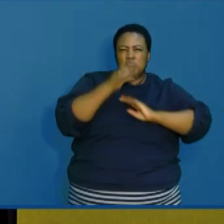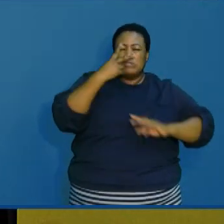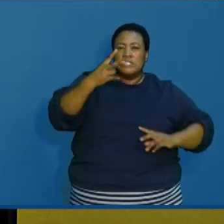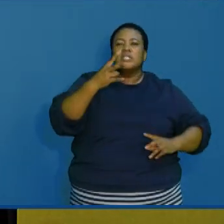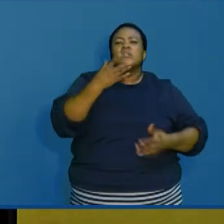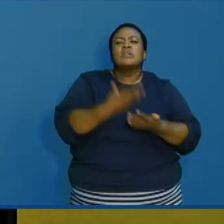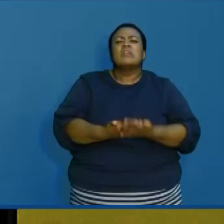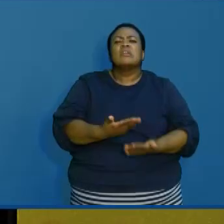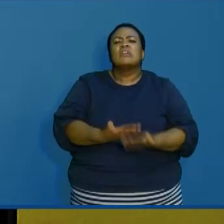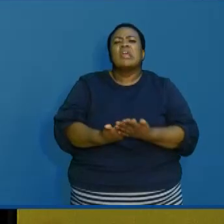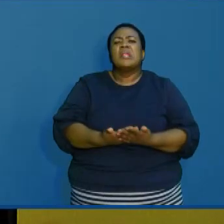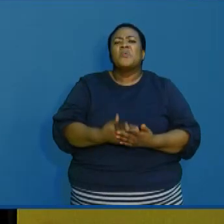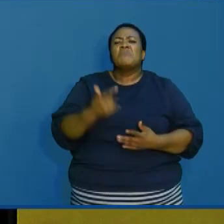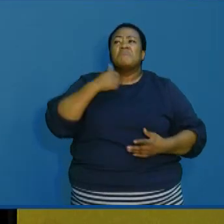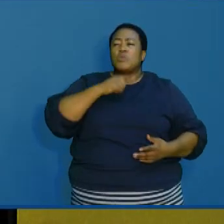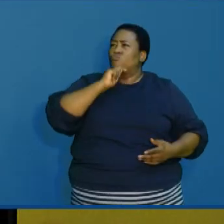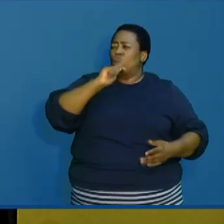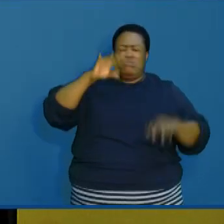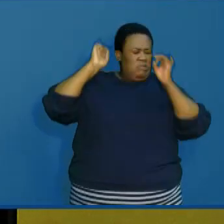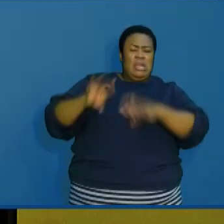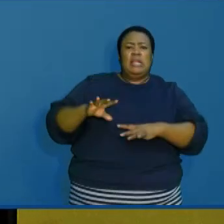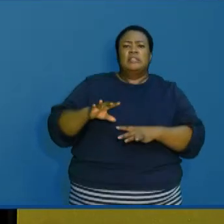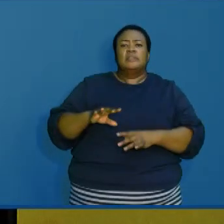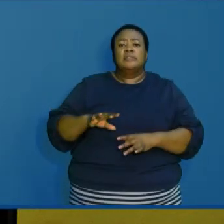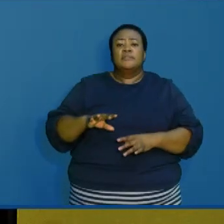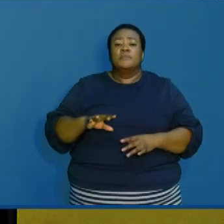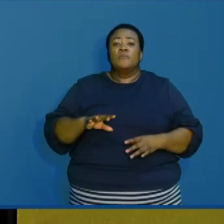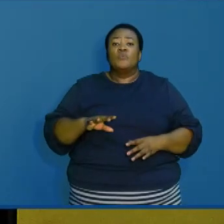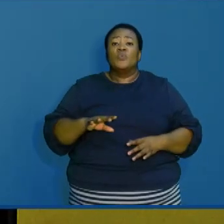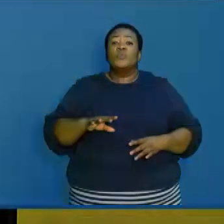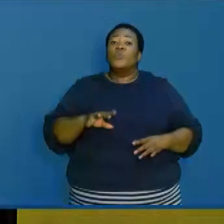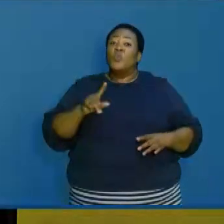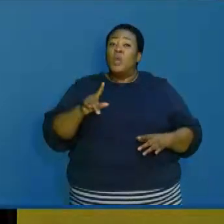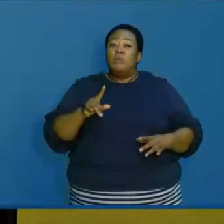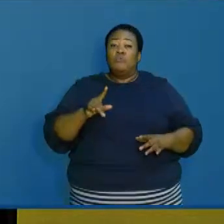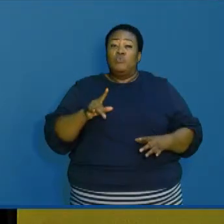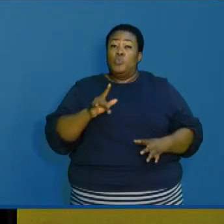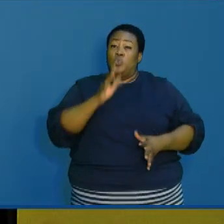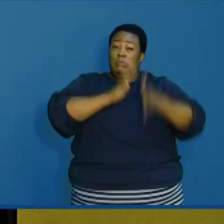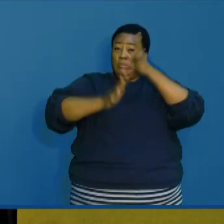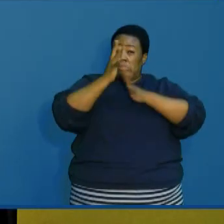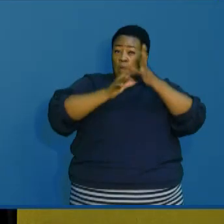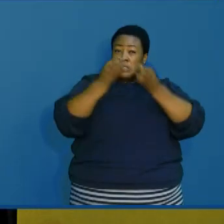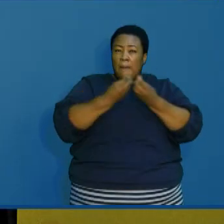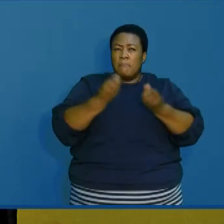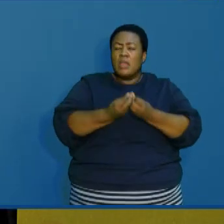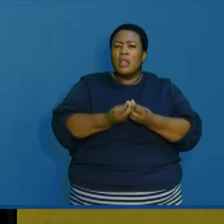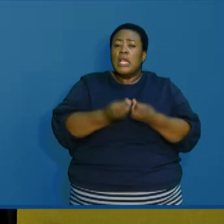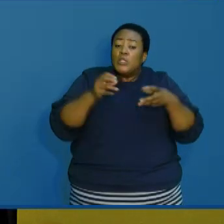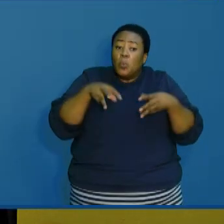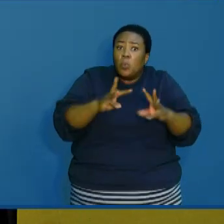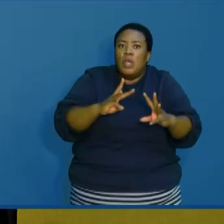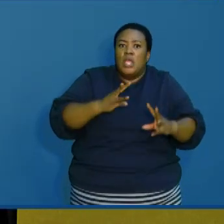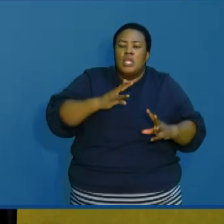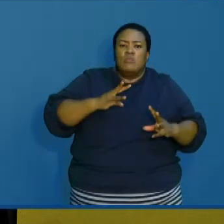me, the hatred. So when you say something, it is the way you are feeling, the emotion you